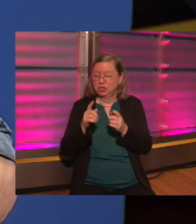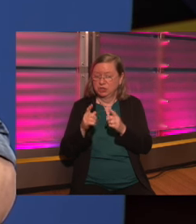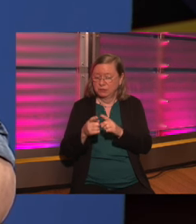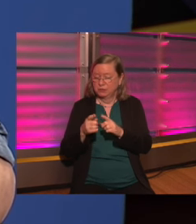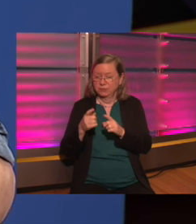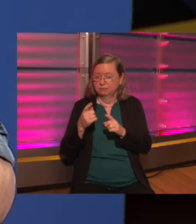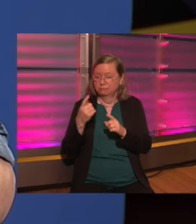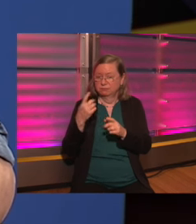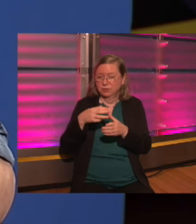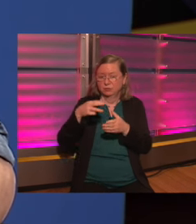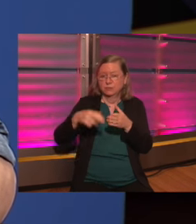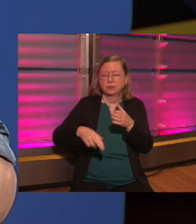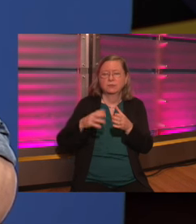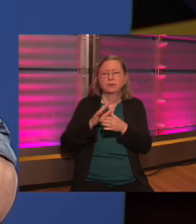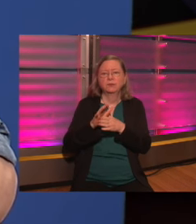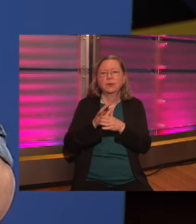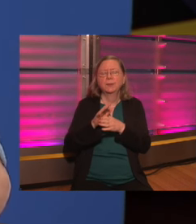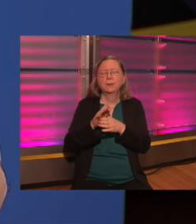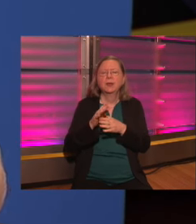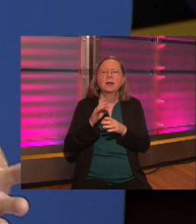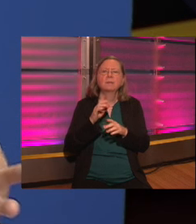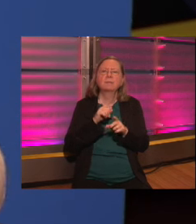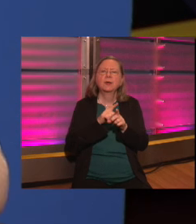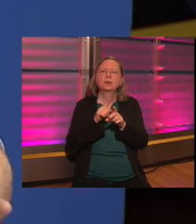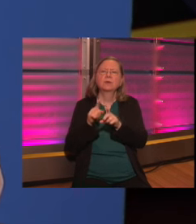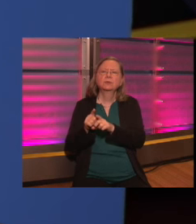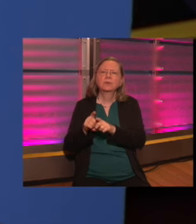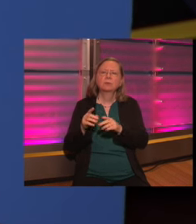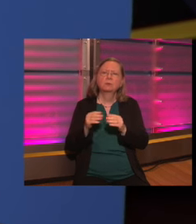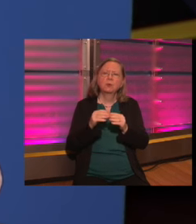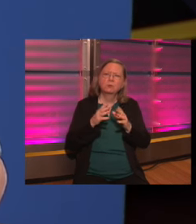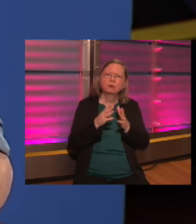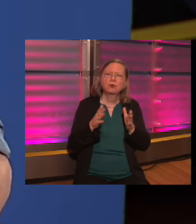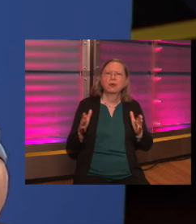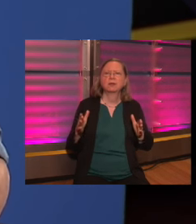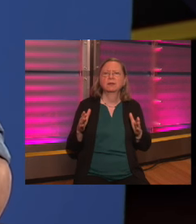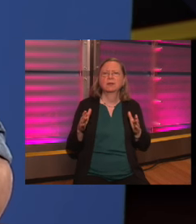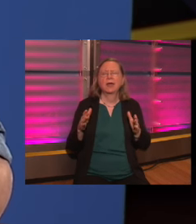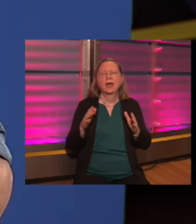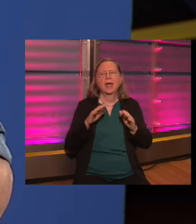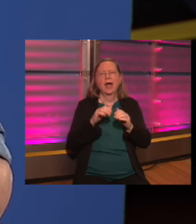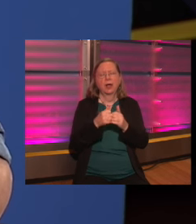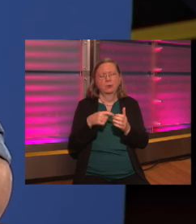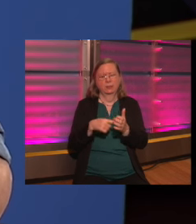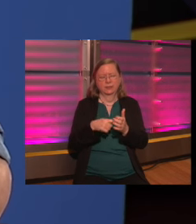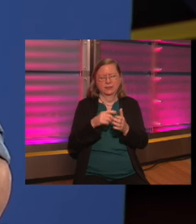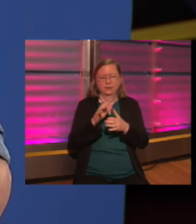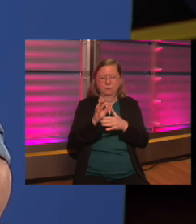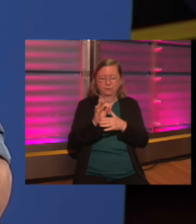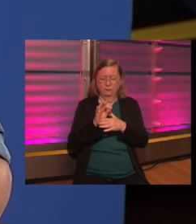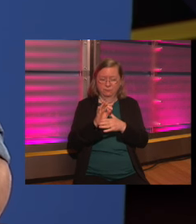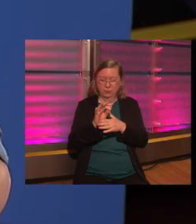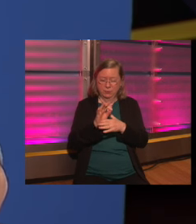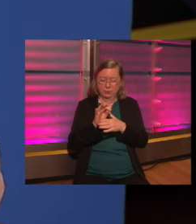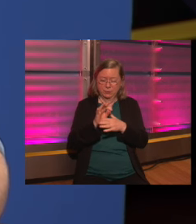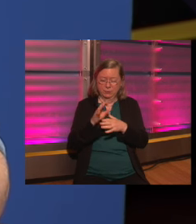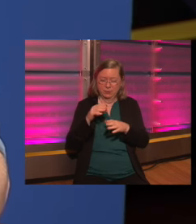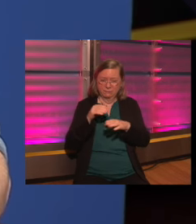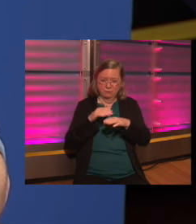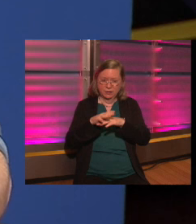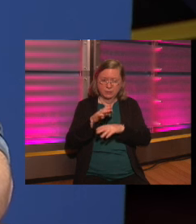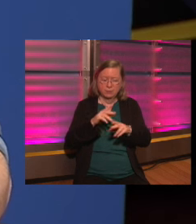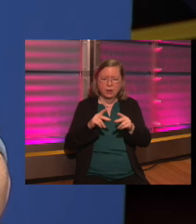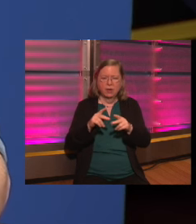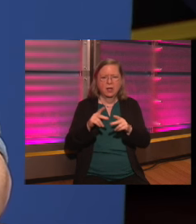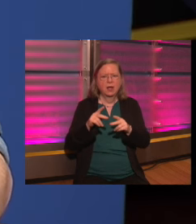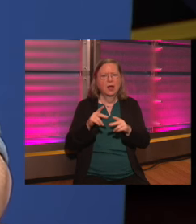in any capacity. But more broadly, even beyond how this film might be affecting people, sadly, I think the dialogue around